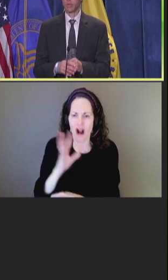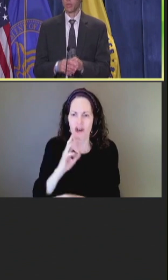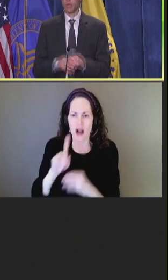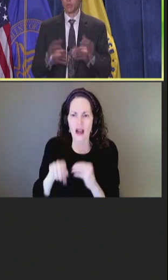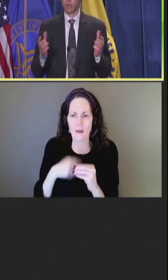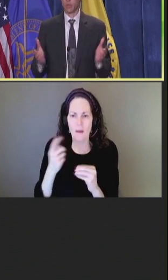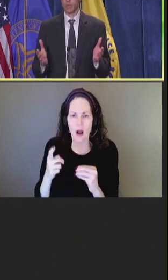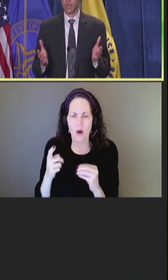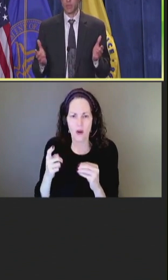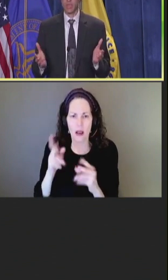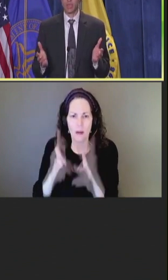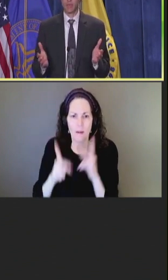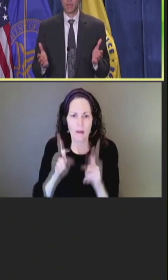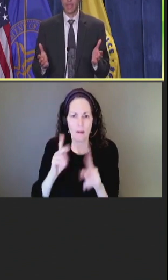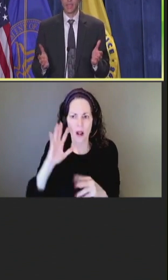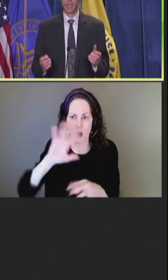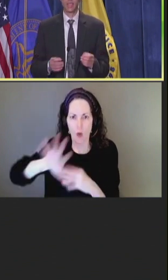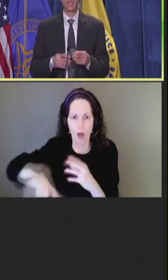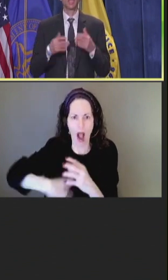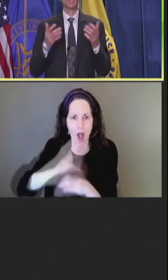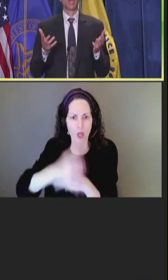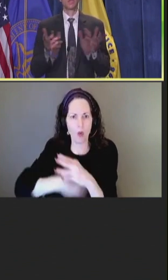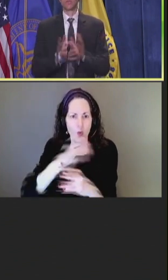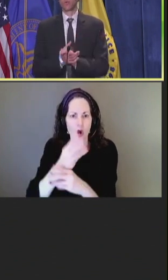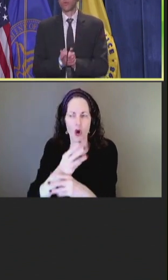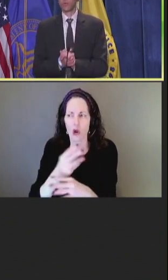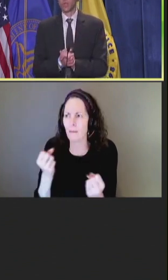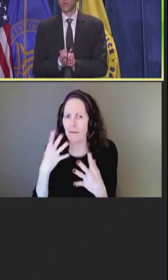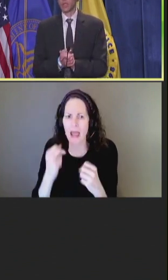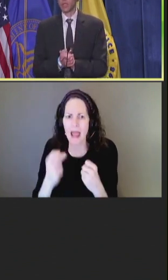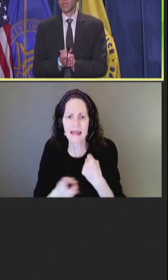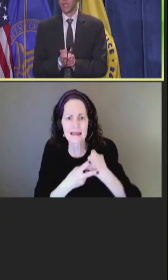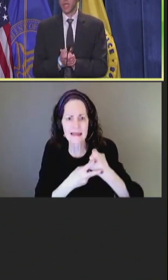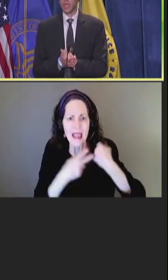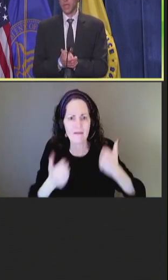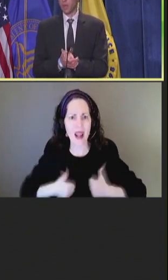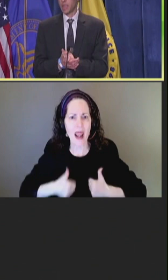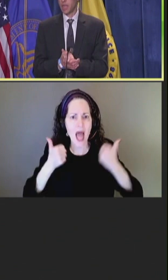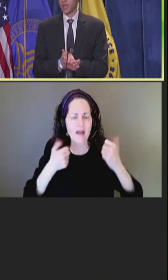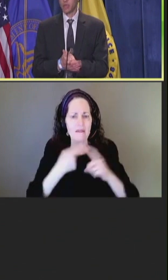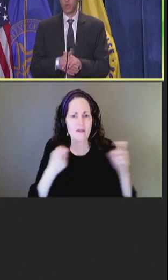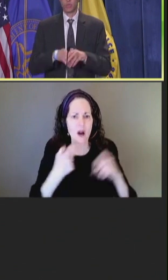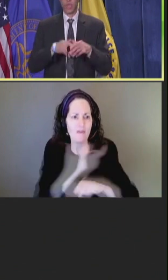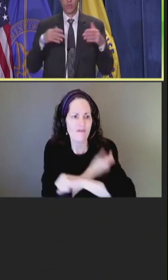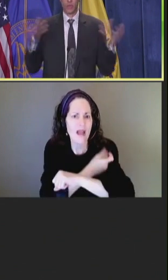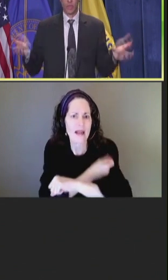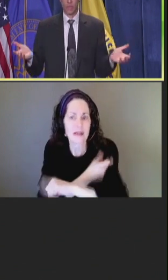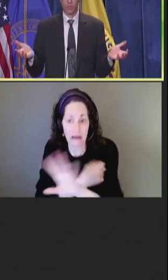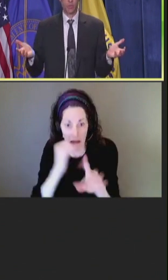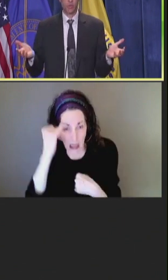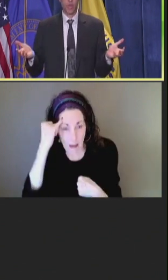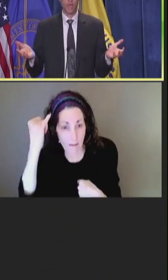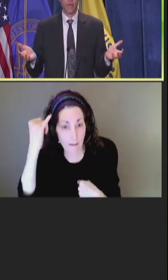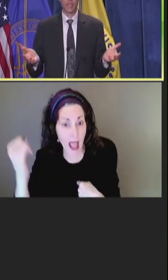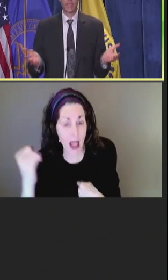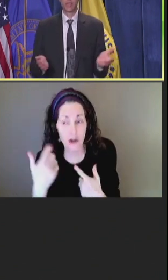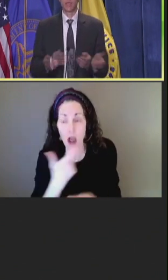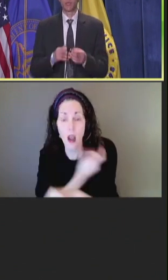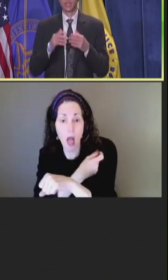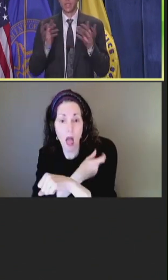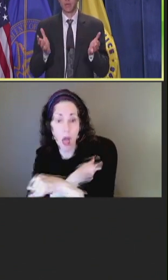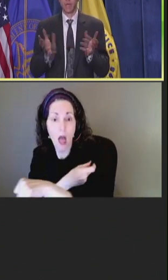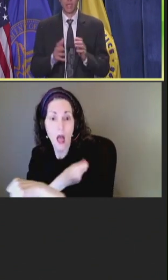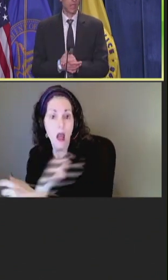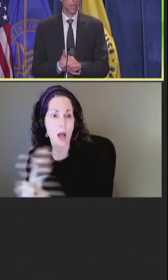people around the world that have been saved by vaccines. Imagine a 4-fold increase in antibody titers multiplied over the number of people who have gotten vaccinated. That would